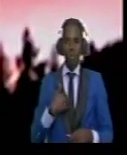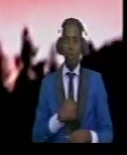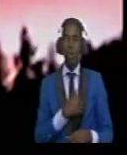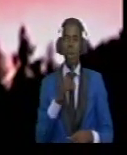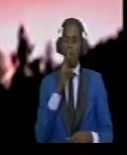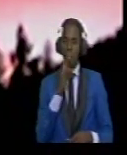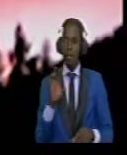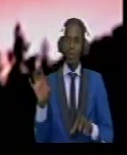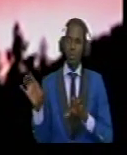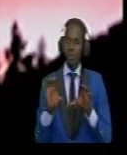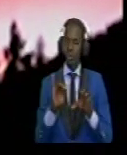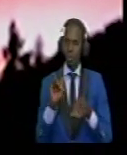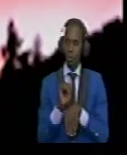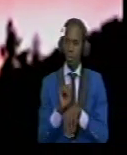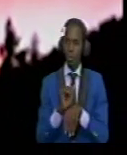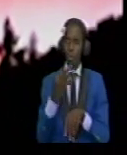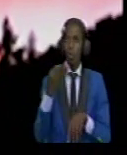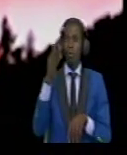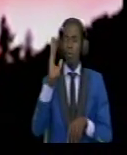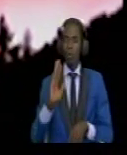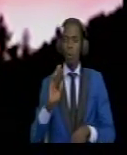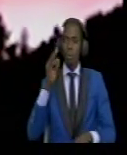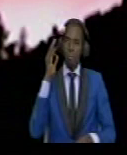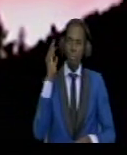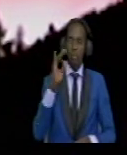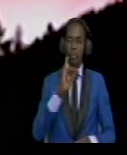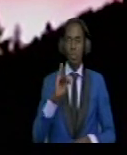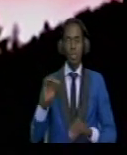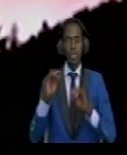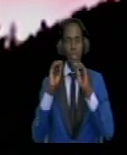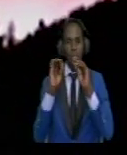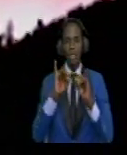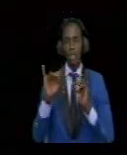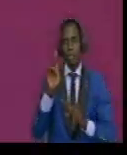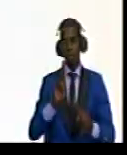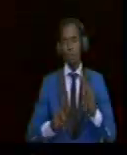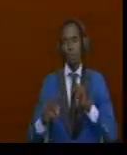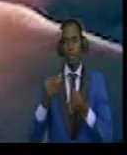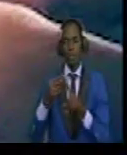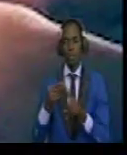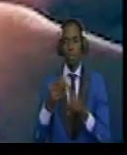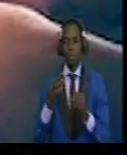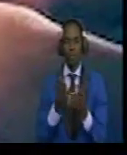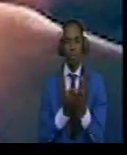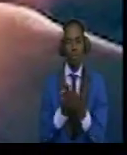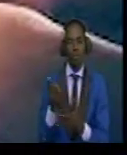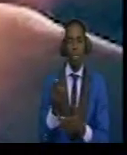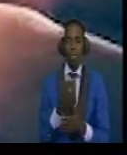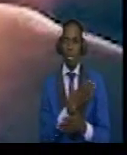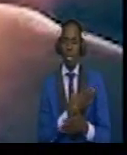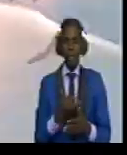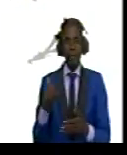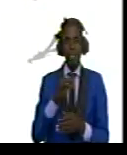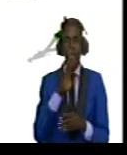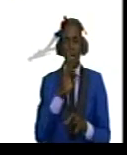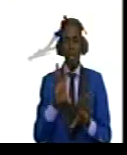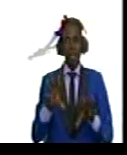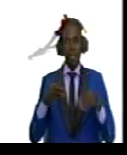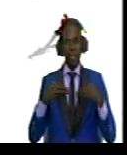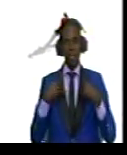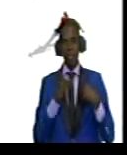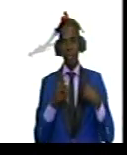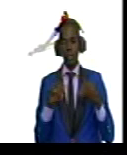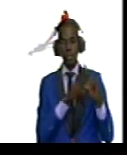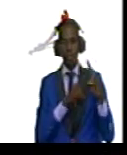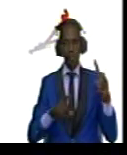seed, we're preaching the gospel, and we're teaching people the way of truth and the way of the Lord, and they are responding, and they're coming to the Lord,